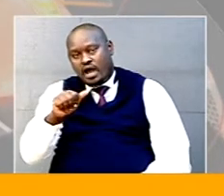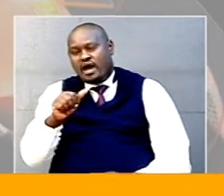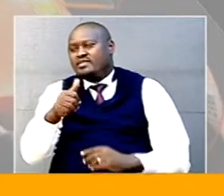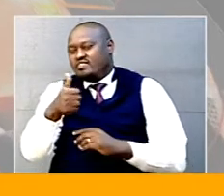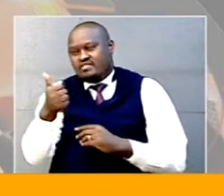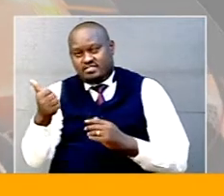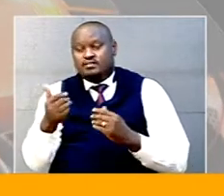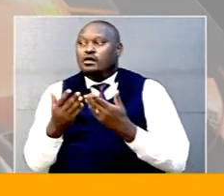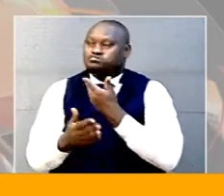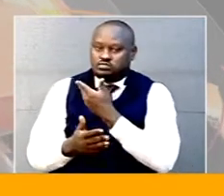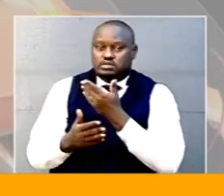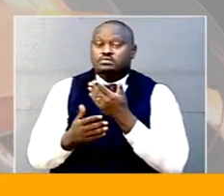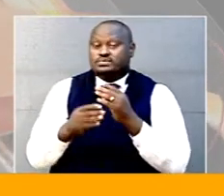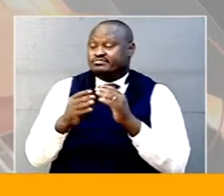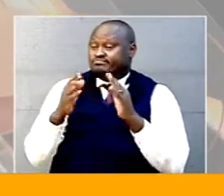Industries.